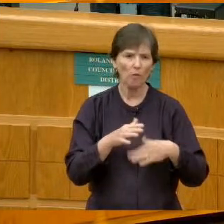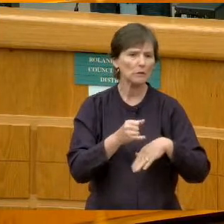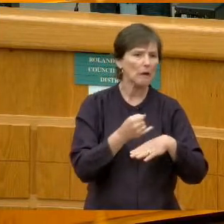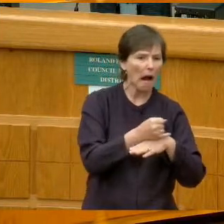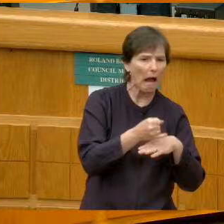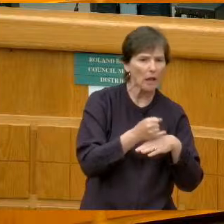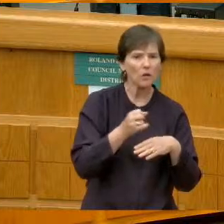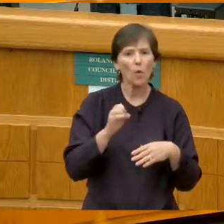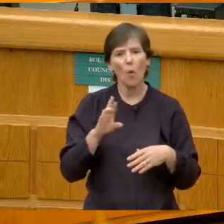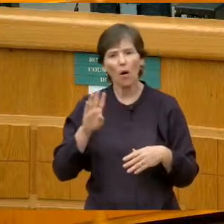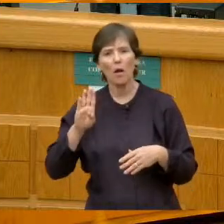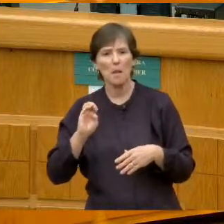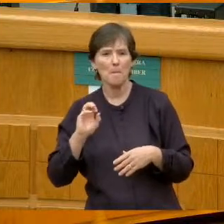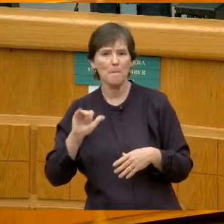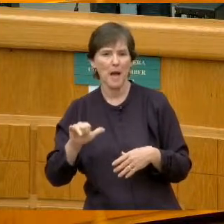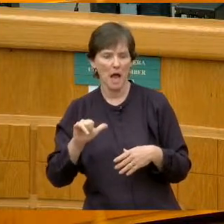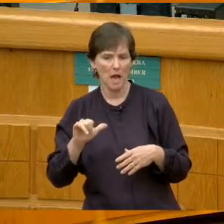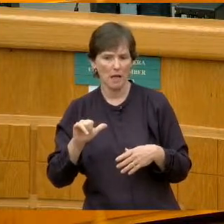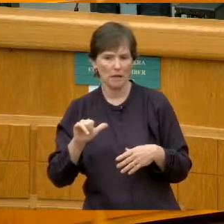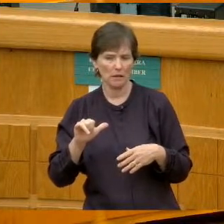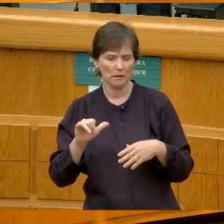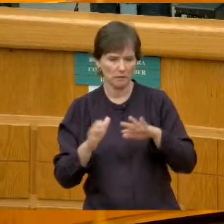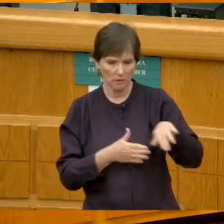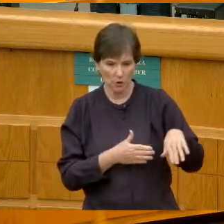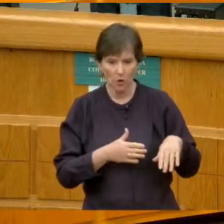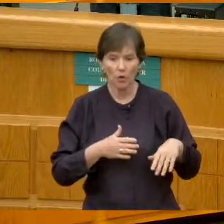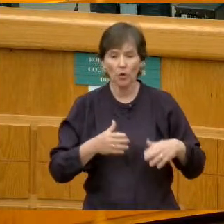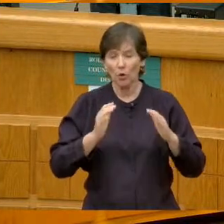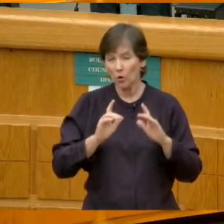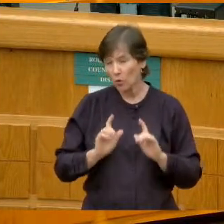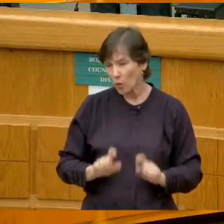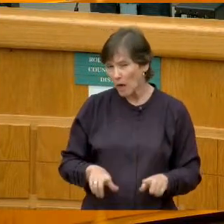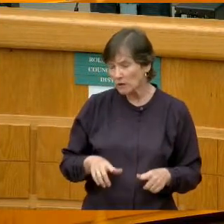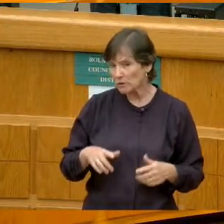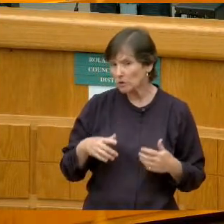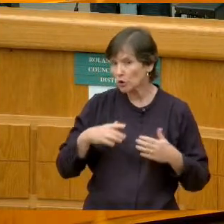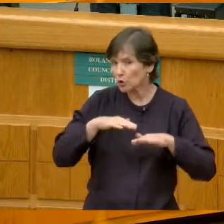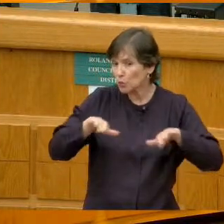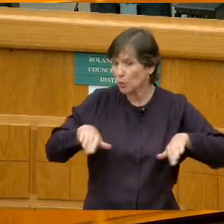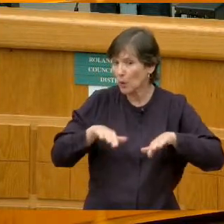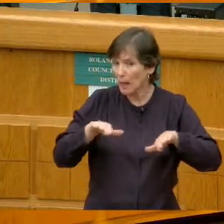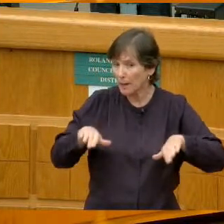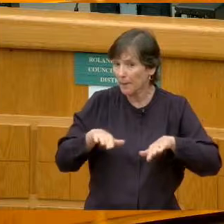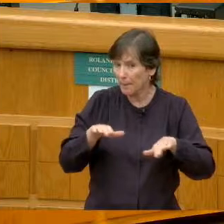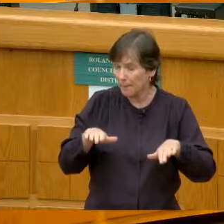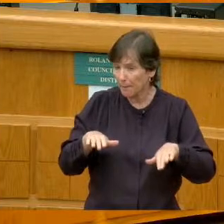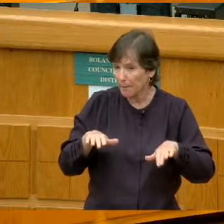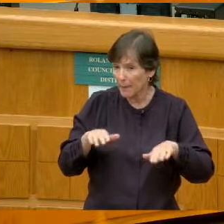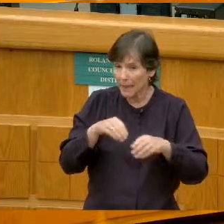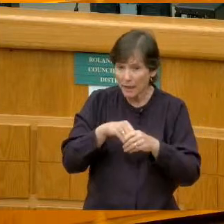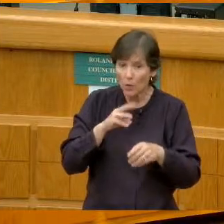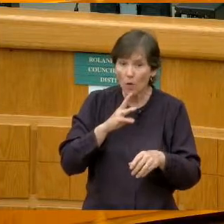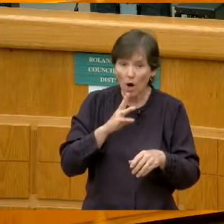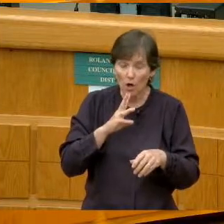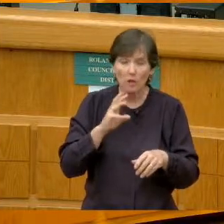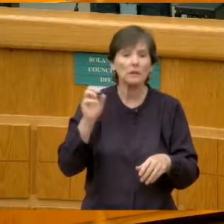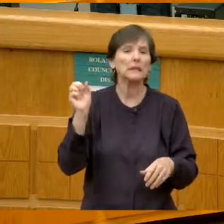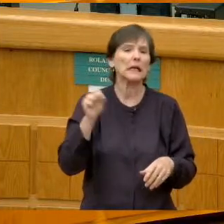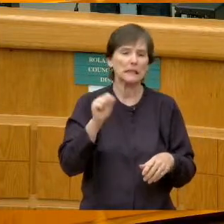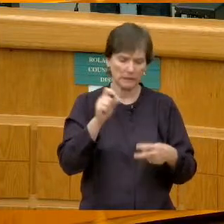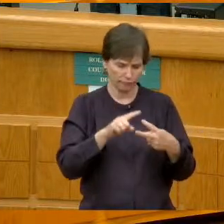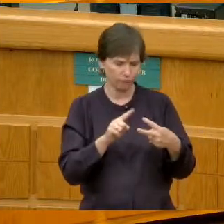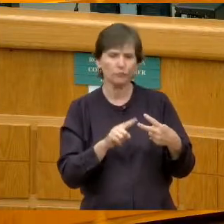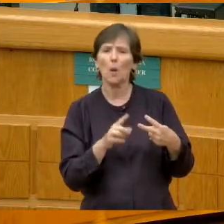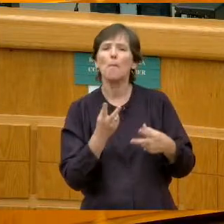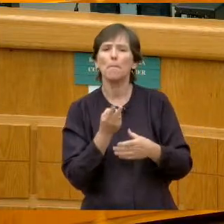beaches. Can I swim? Can I swim in the water at either of the beach locations? The answer is yes, you can